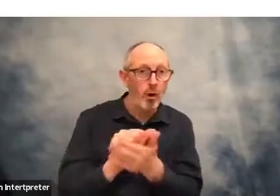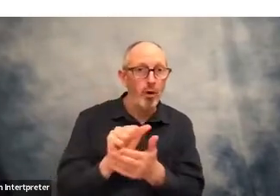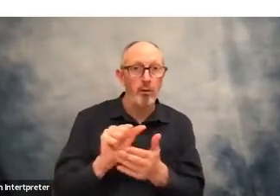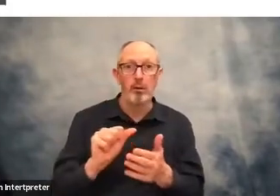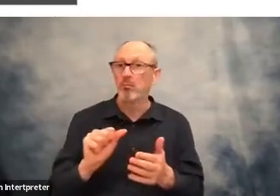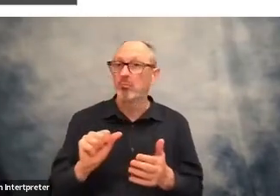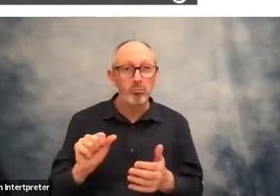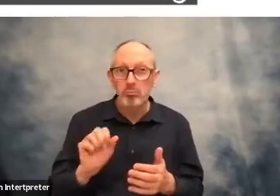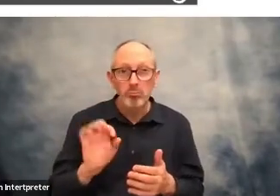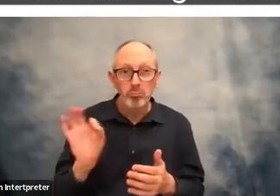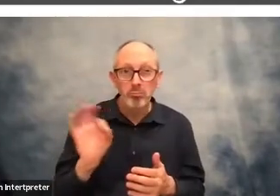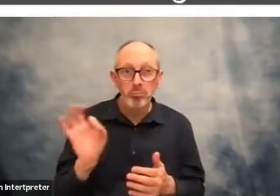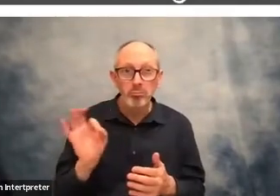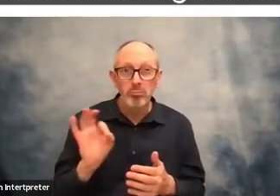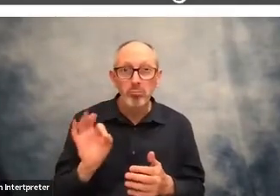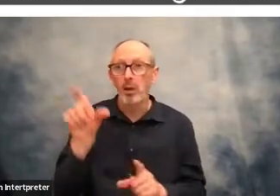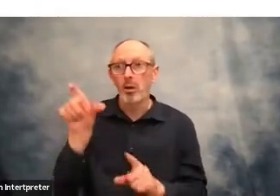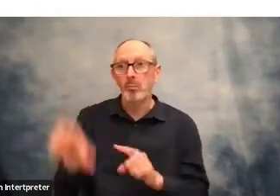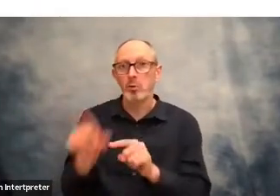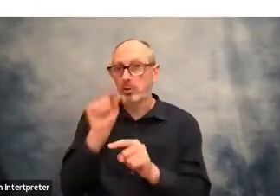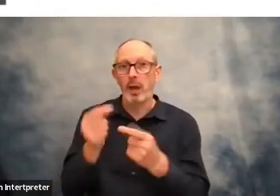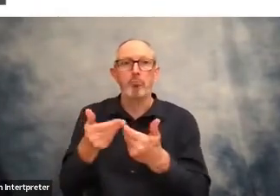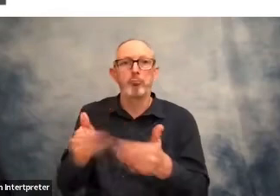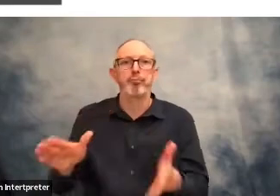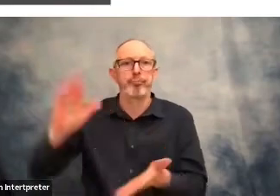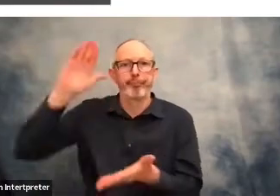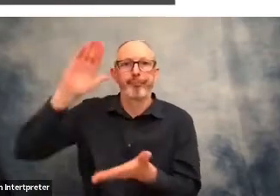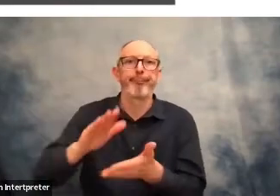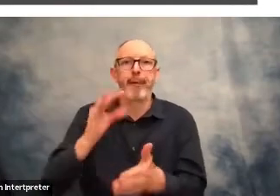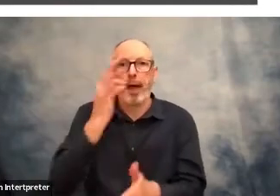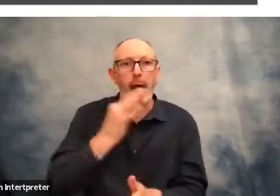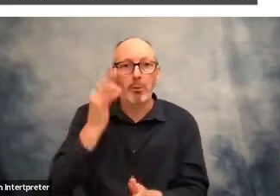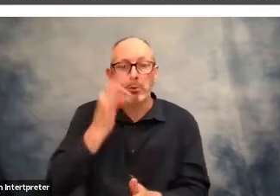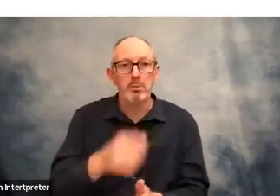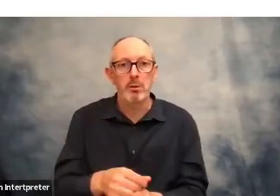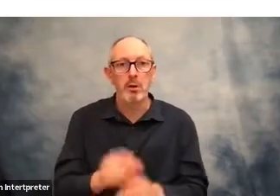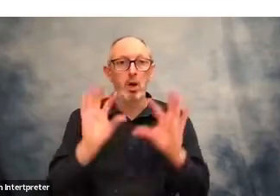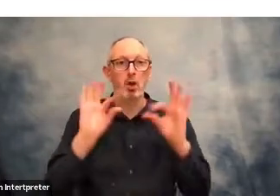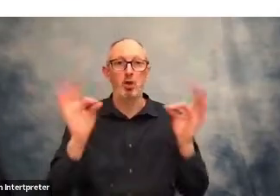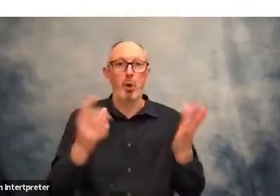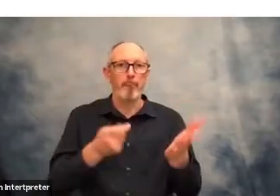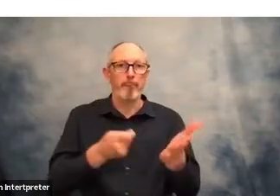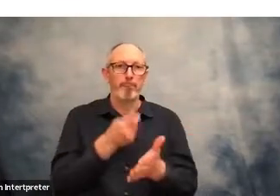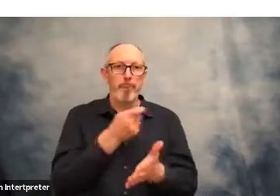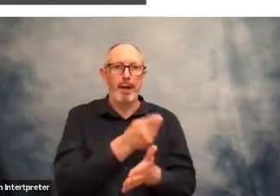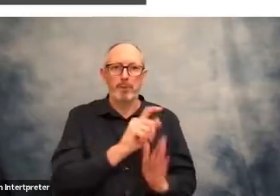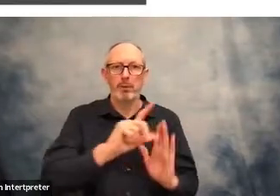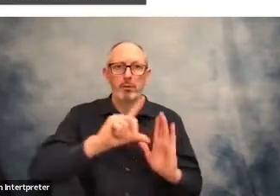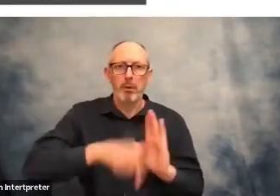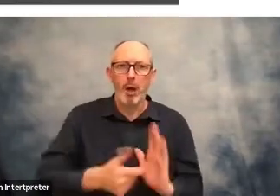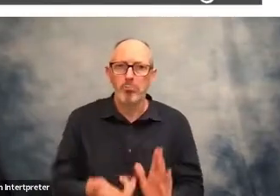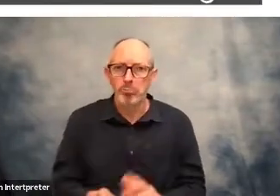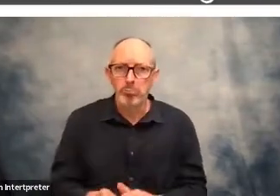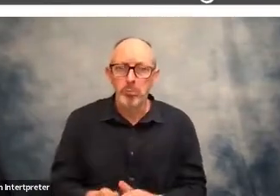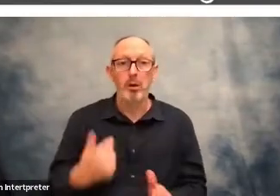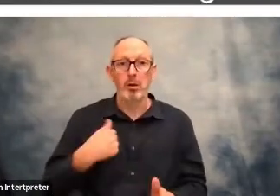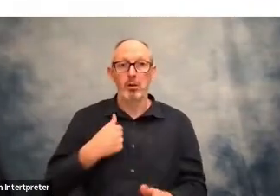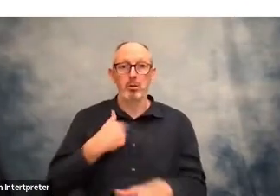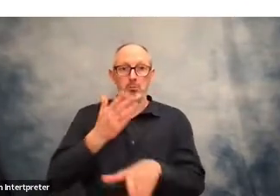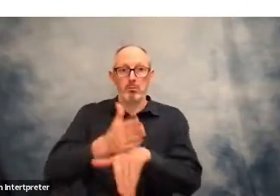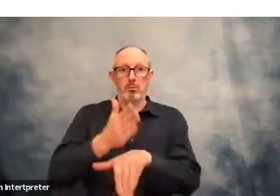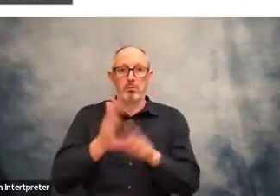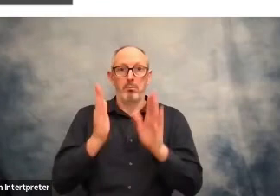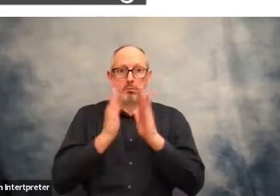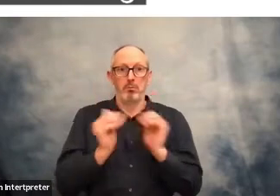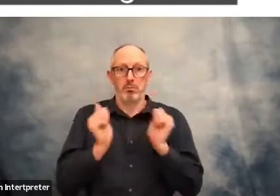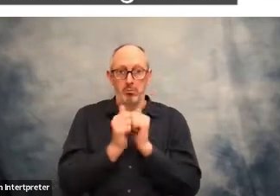her participant could lose funding hours, and nobody is paying her for this time. I'm Amanda. I work weekends in aged care. I know